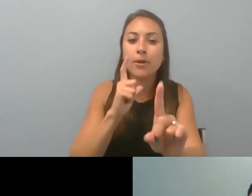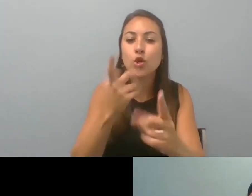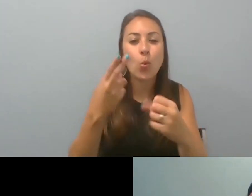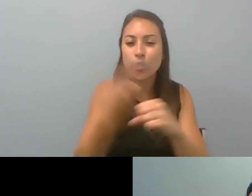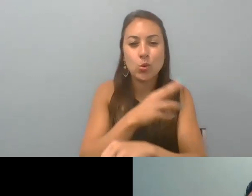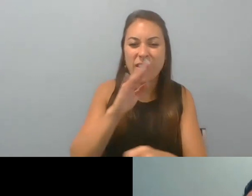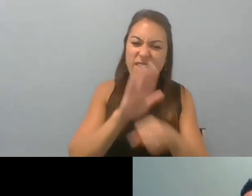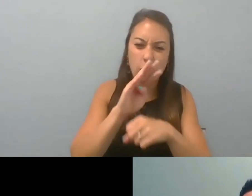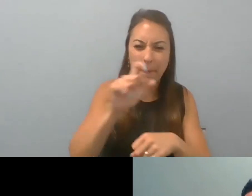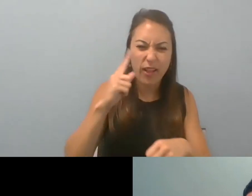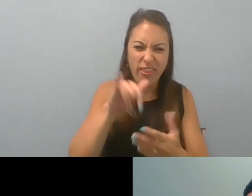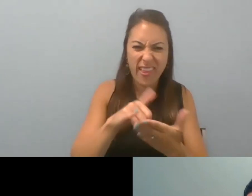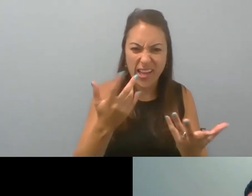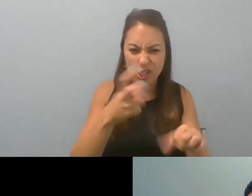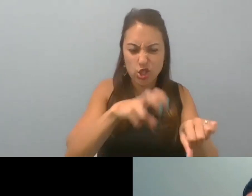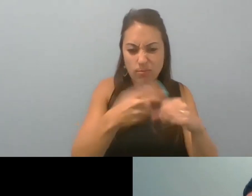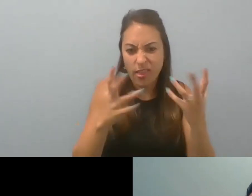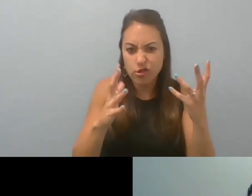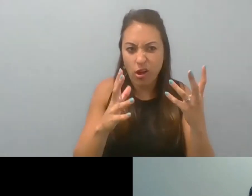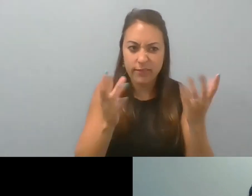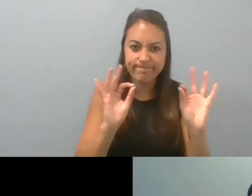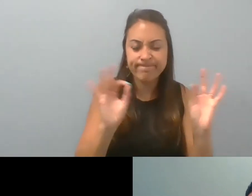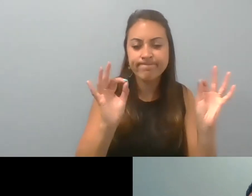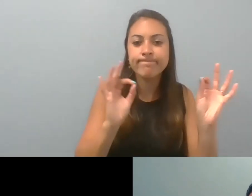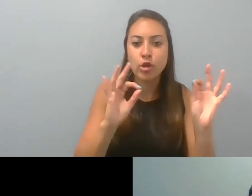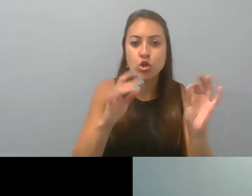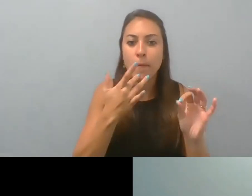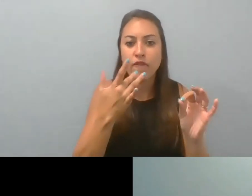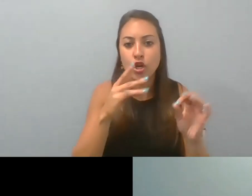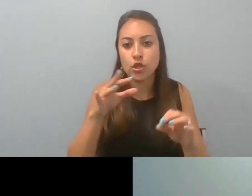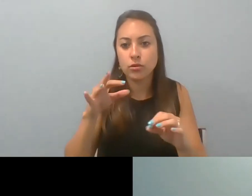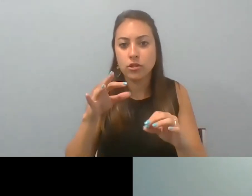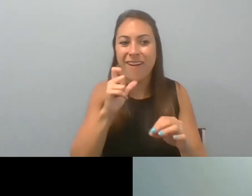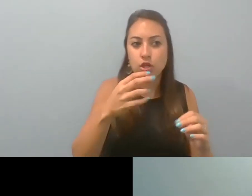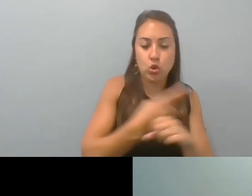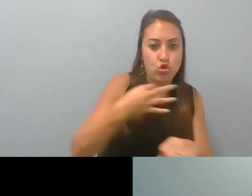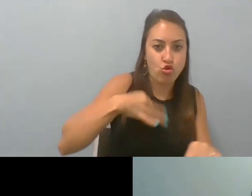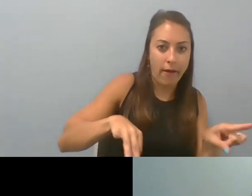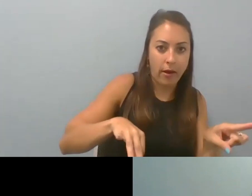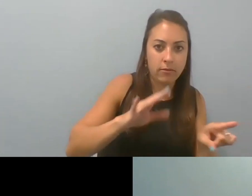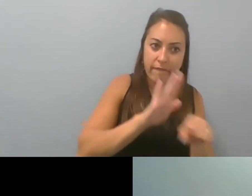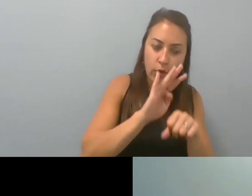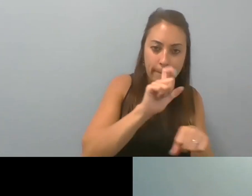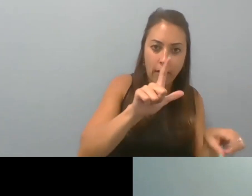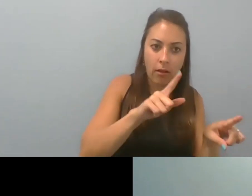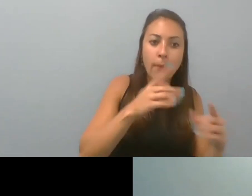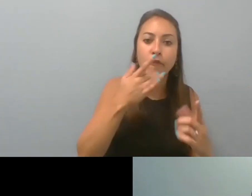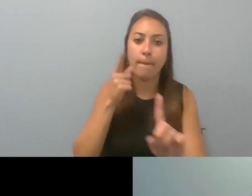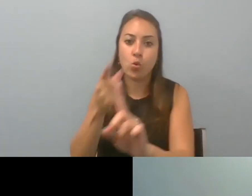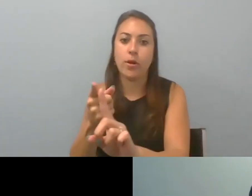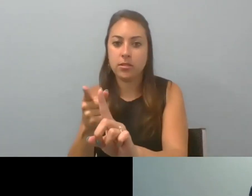So, if the transaction, all those items together was $3 or $4, you would probably want to use points for those